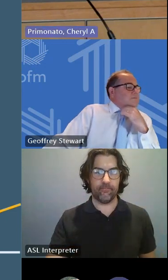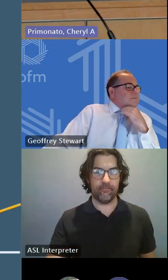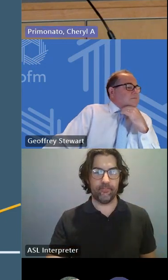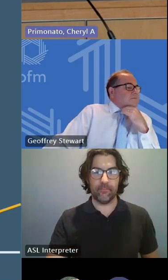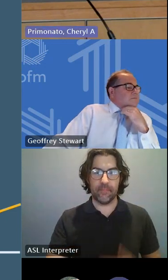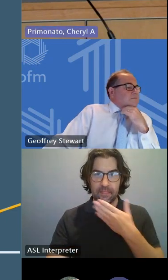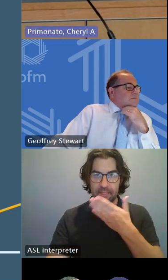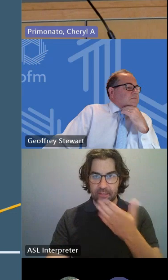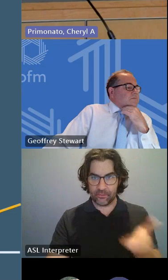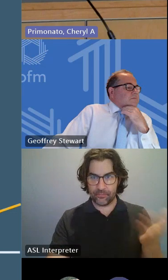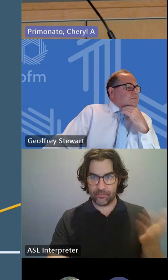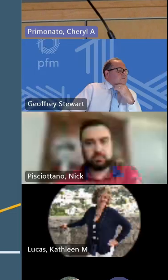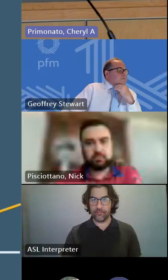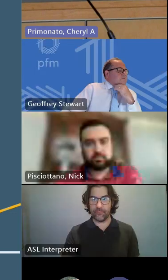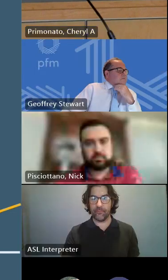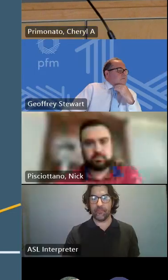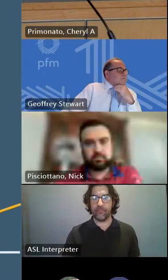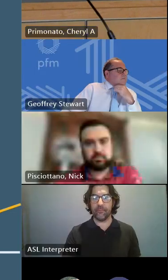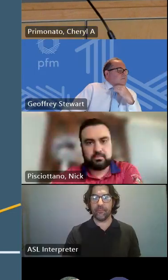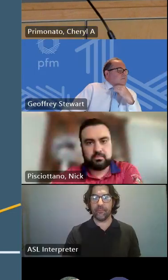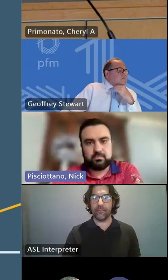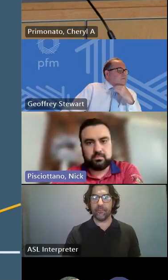Thank you.